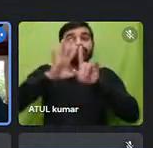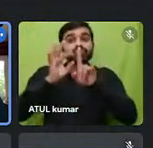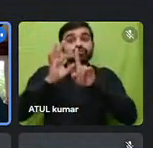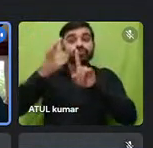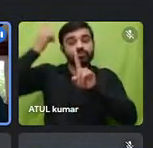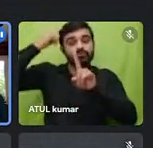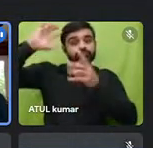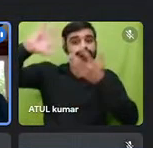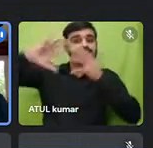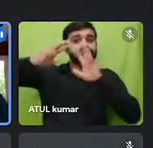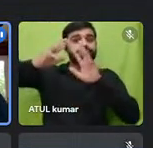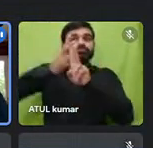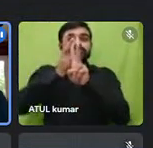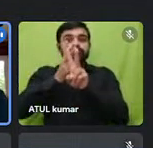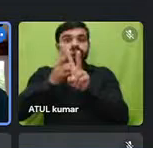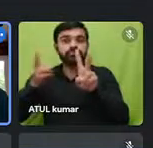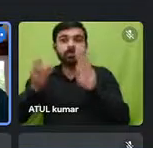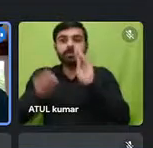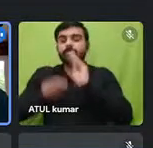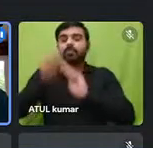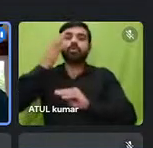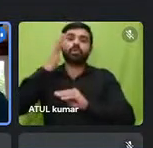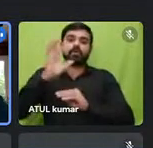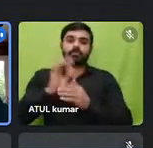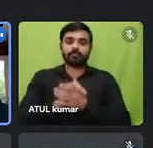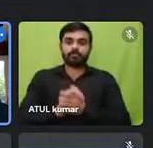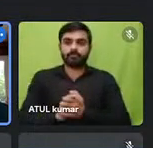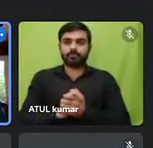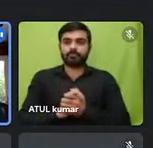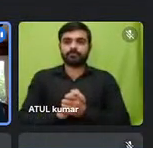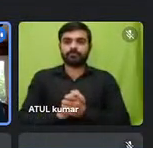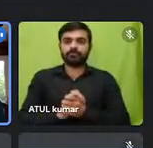activity become more or less important.